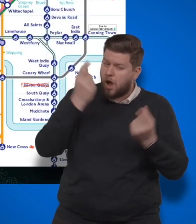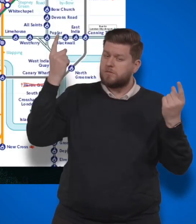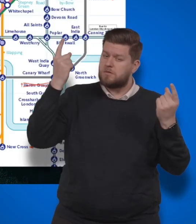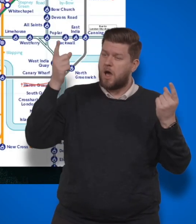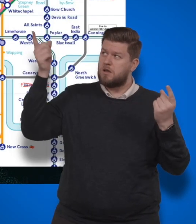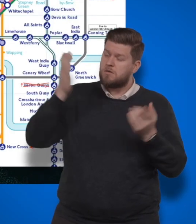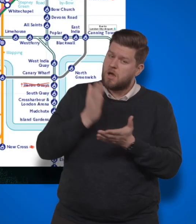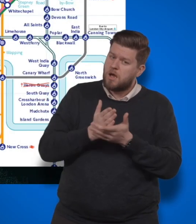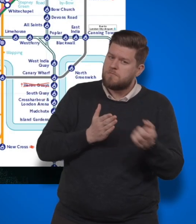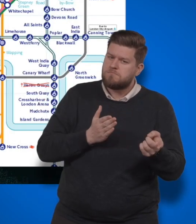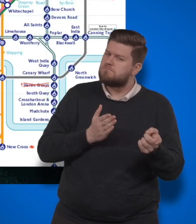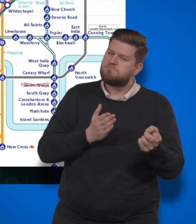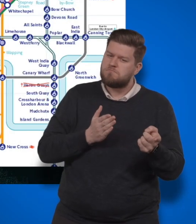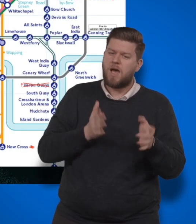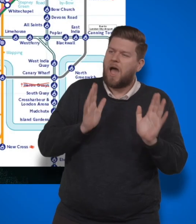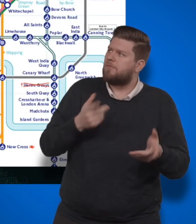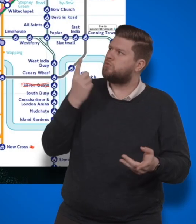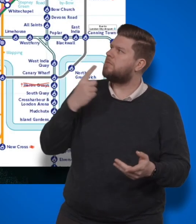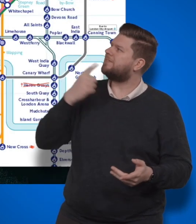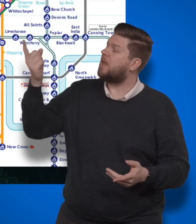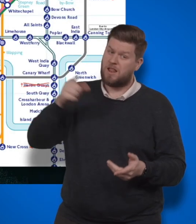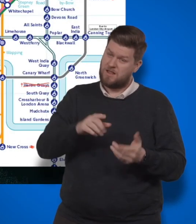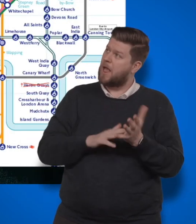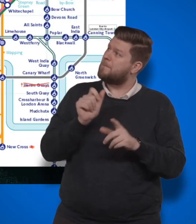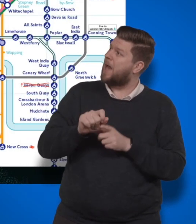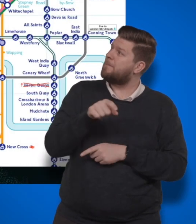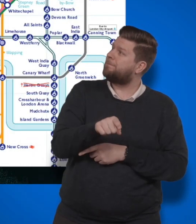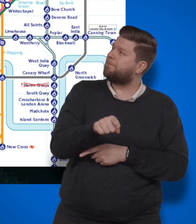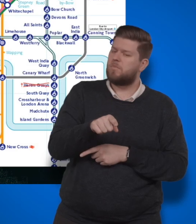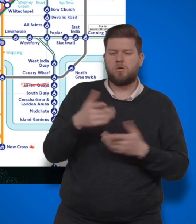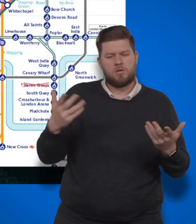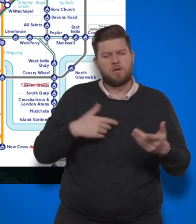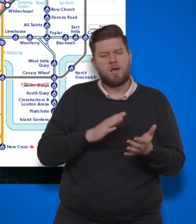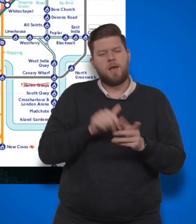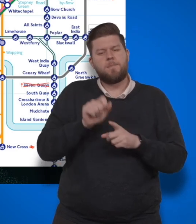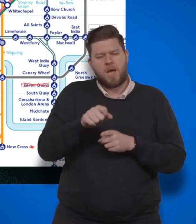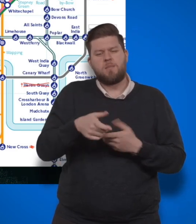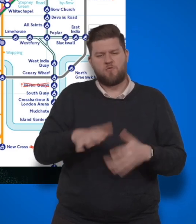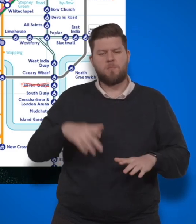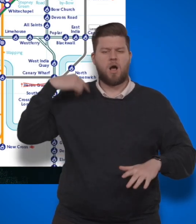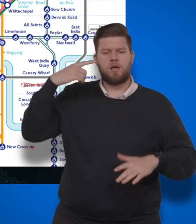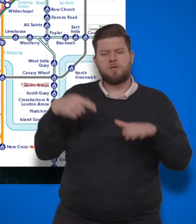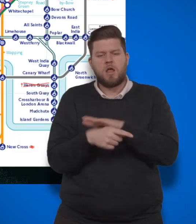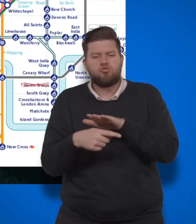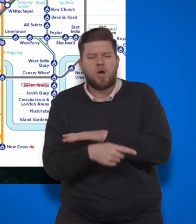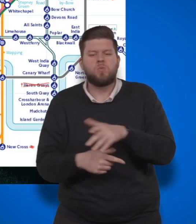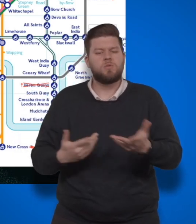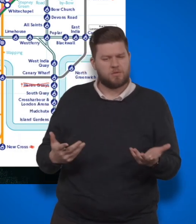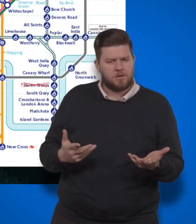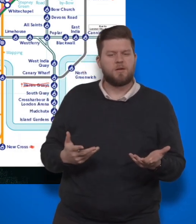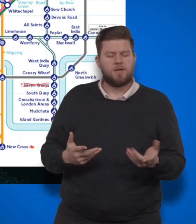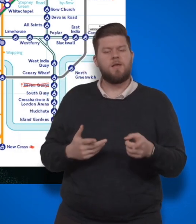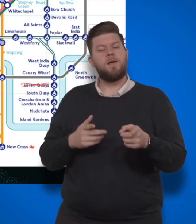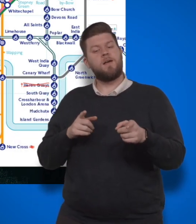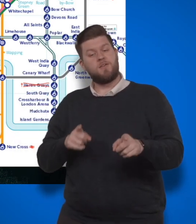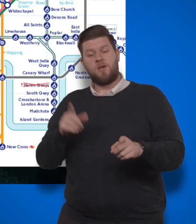map. It's the London Underground map. And in other words, those precise lines, this